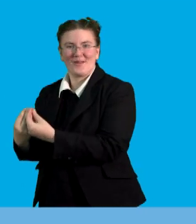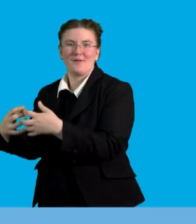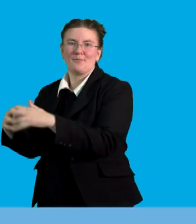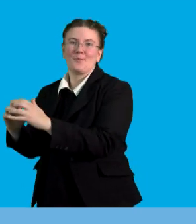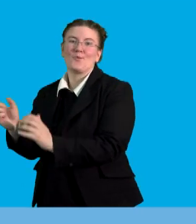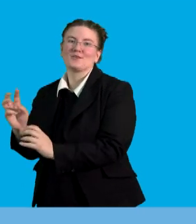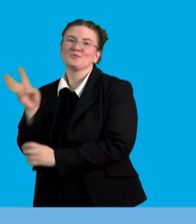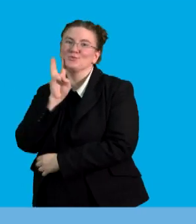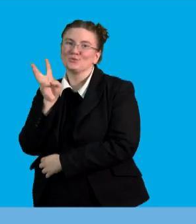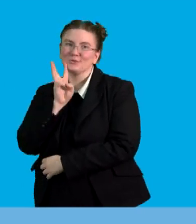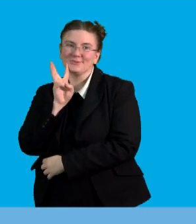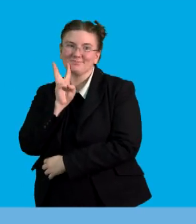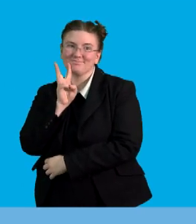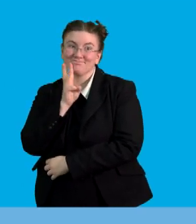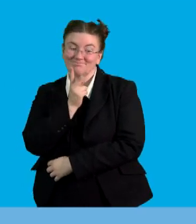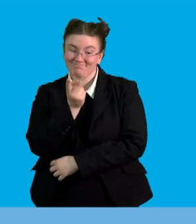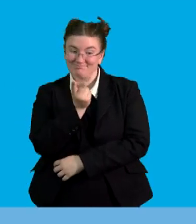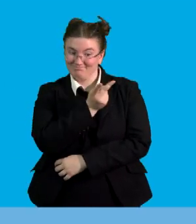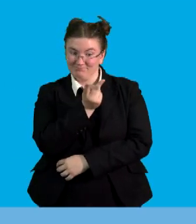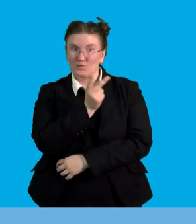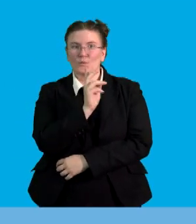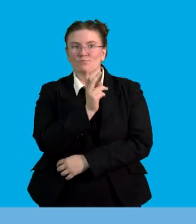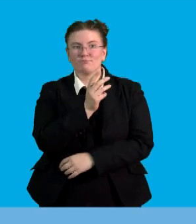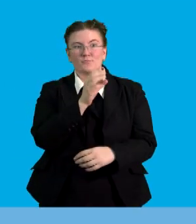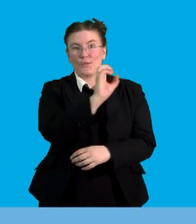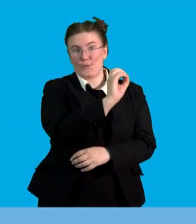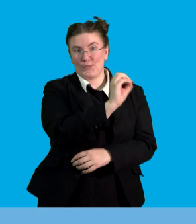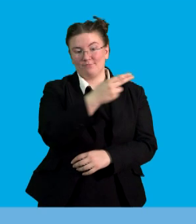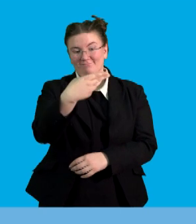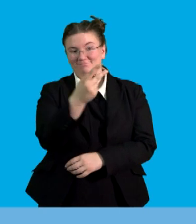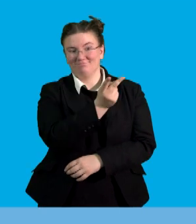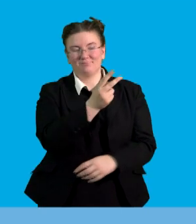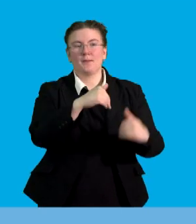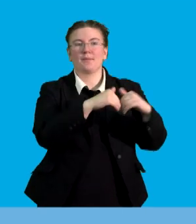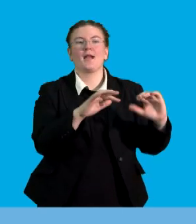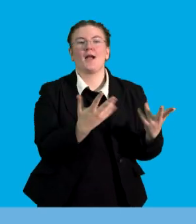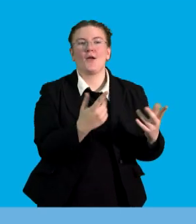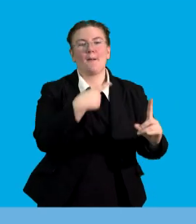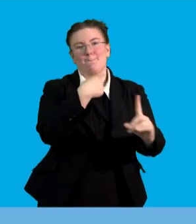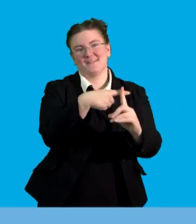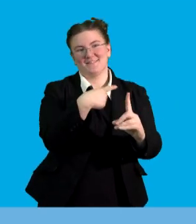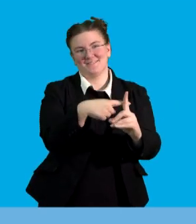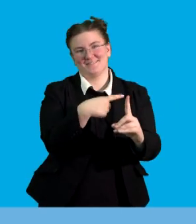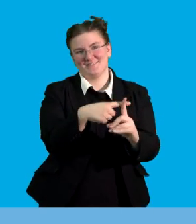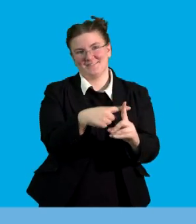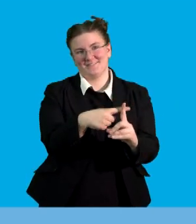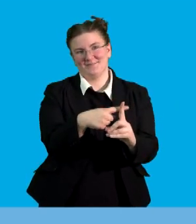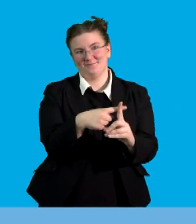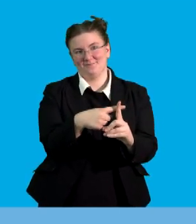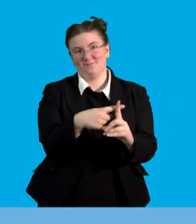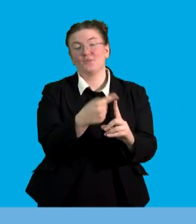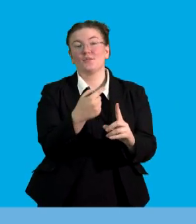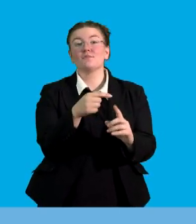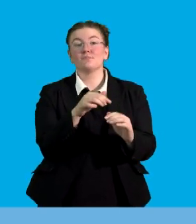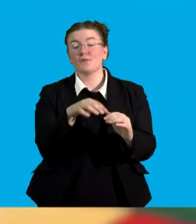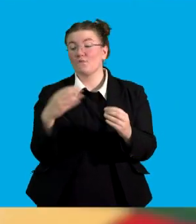case we have two, those reactants are going to be separated by a plus sign. Now to separate the reactants and the product, we're going to